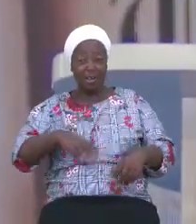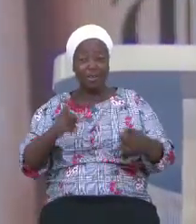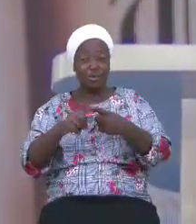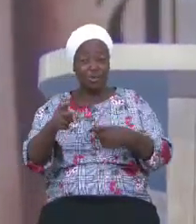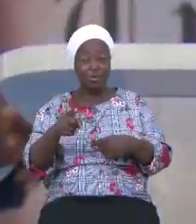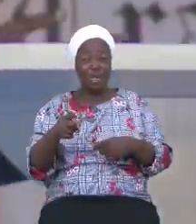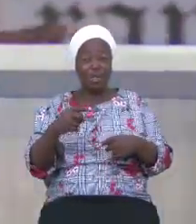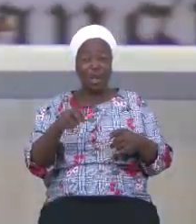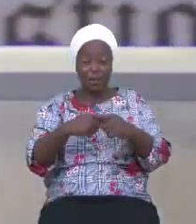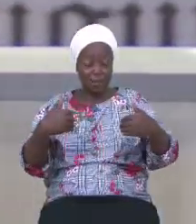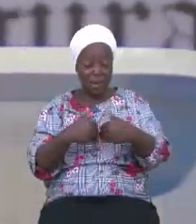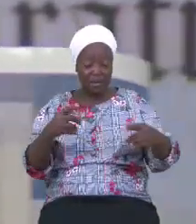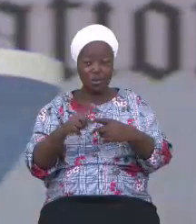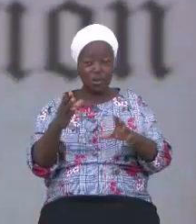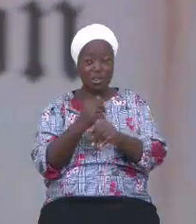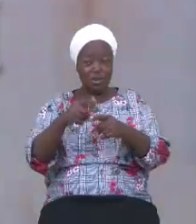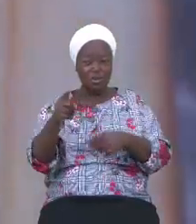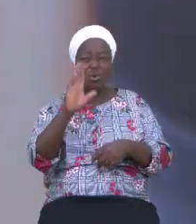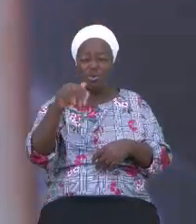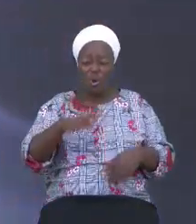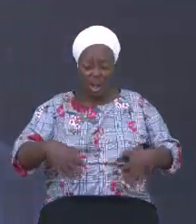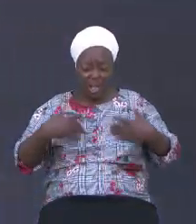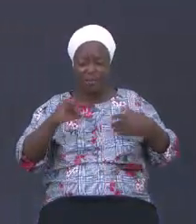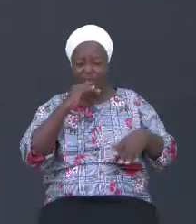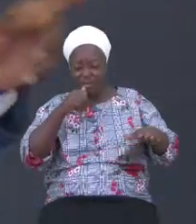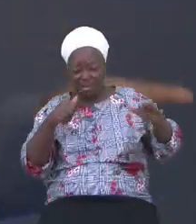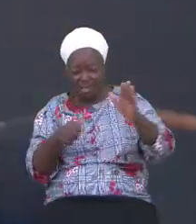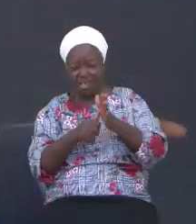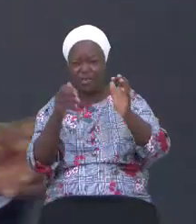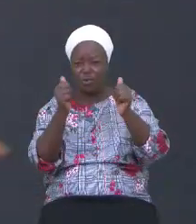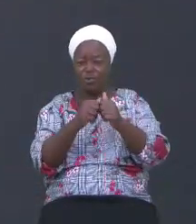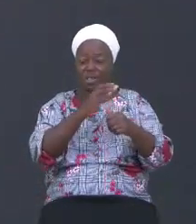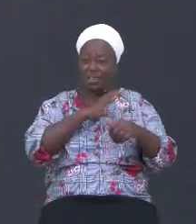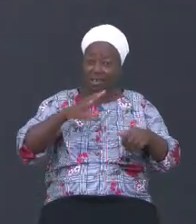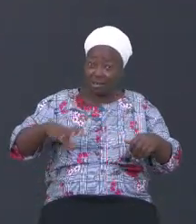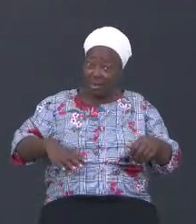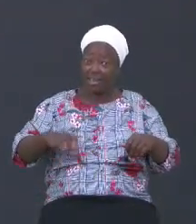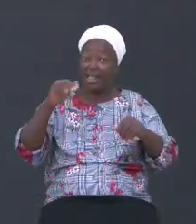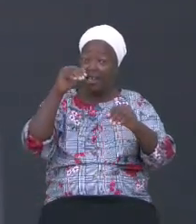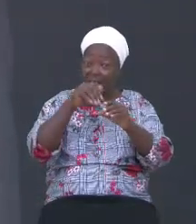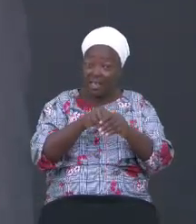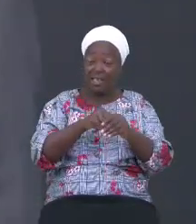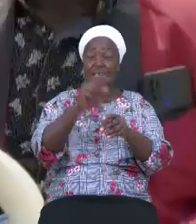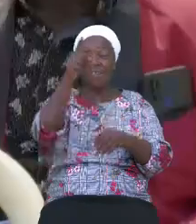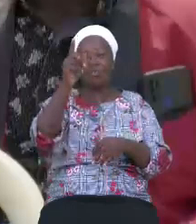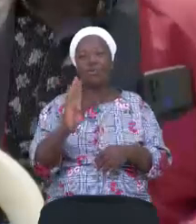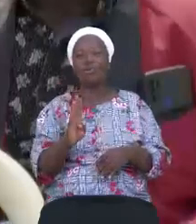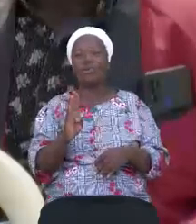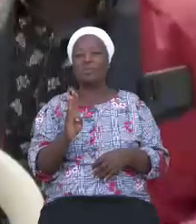you? Your life is hid with Christ in